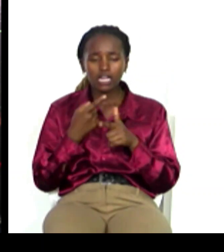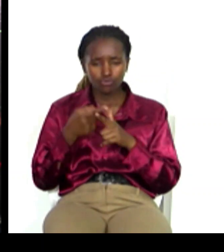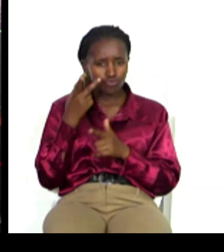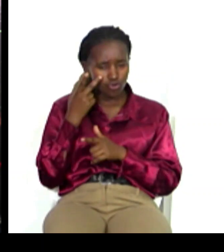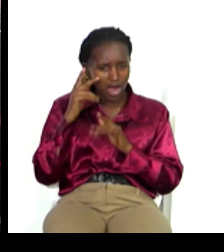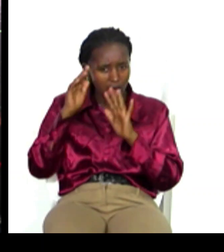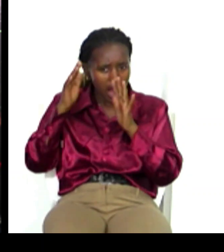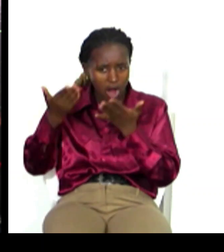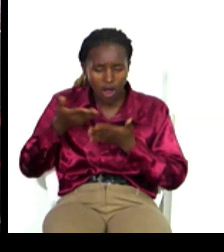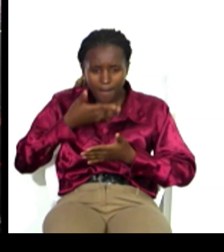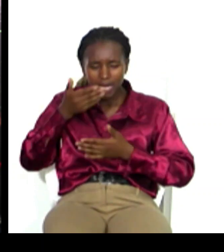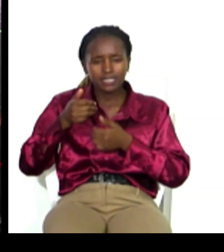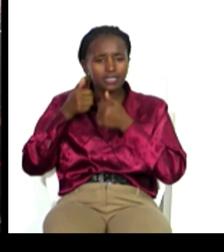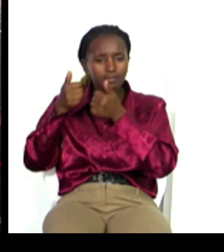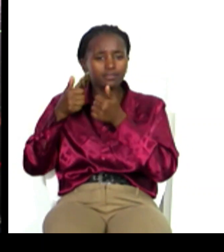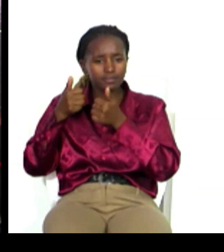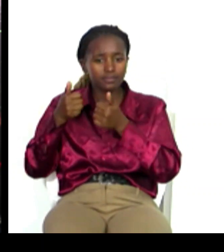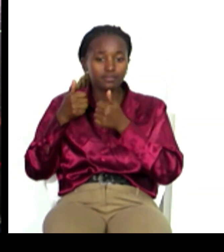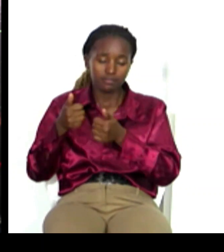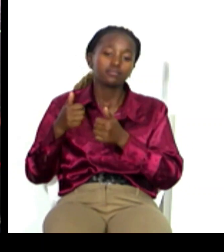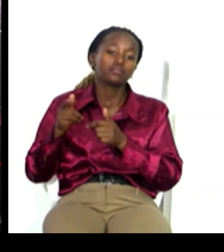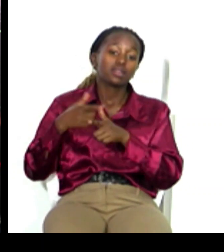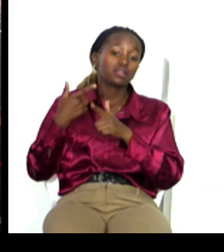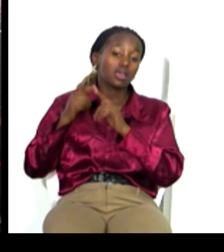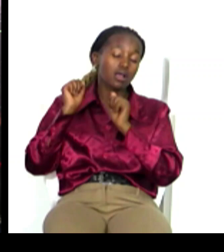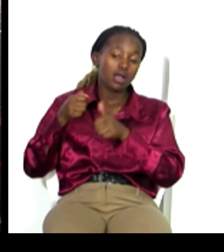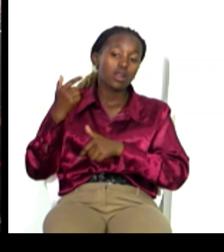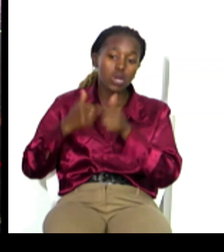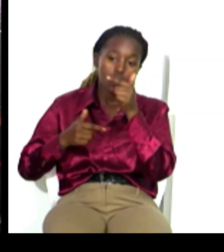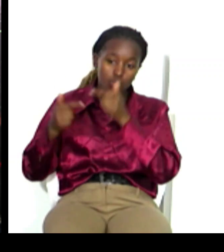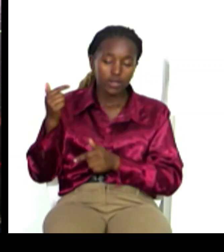vizuri na amejibu maswali vizuri kulingana venye ameulizwa.